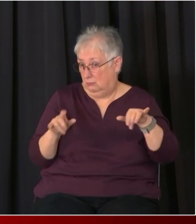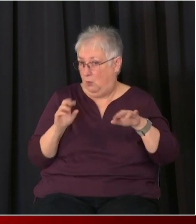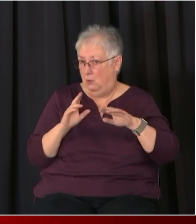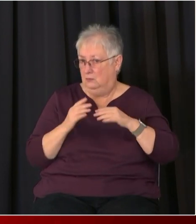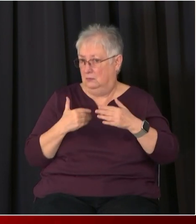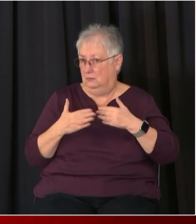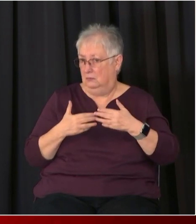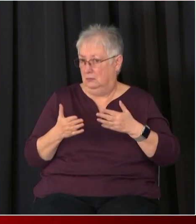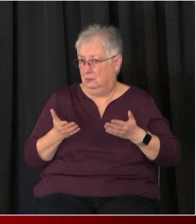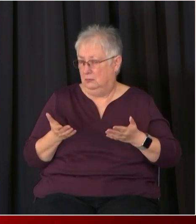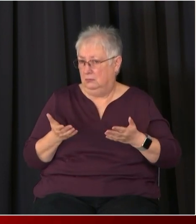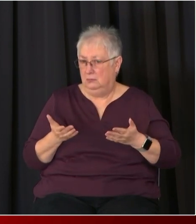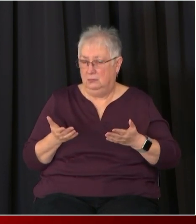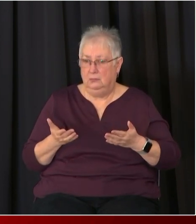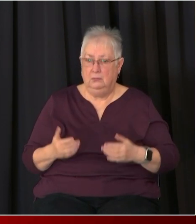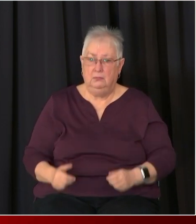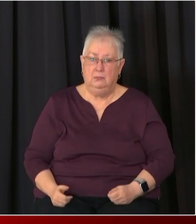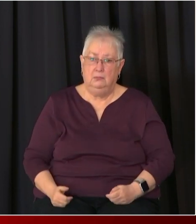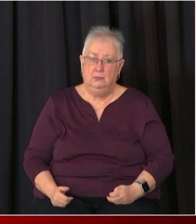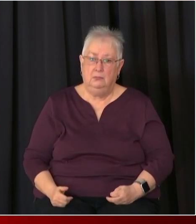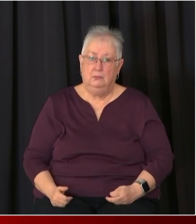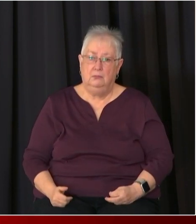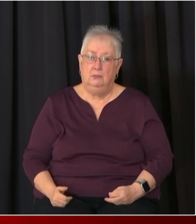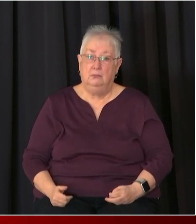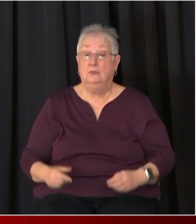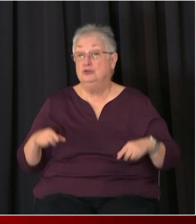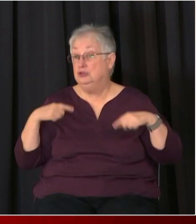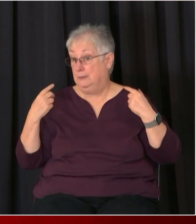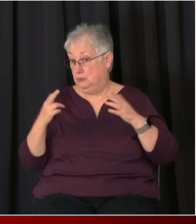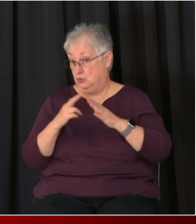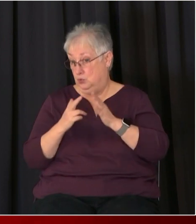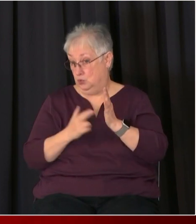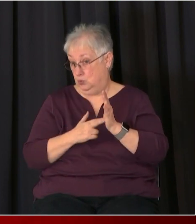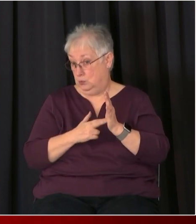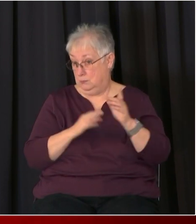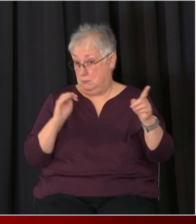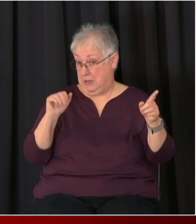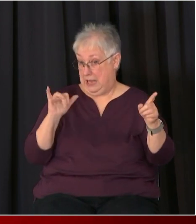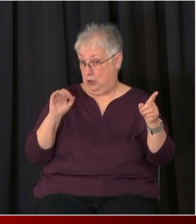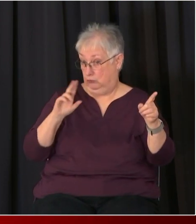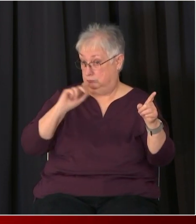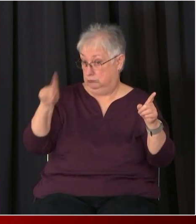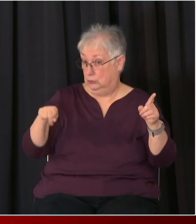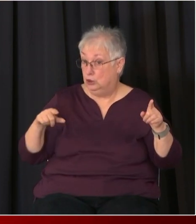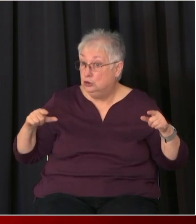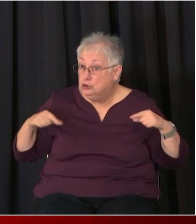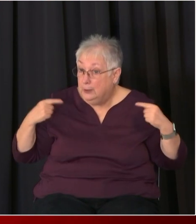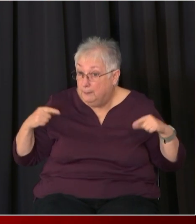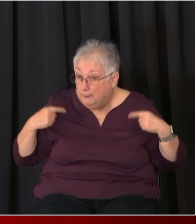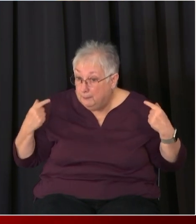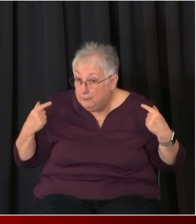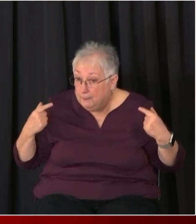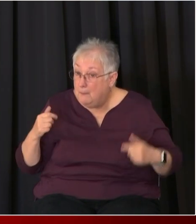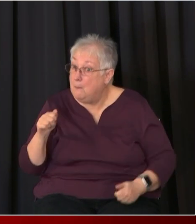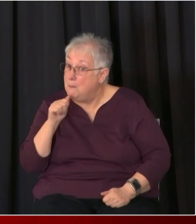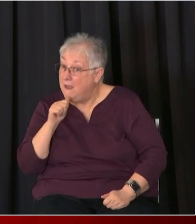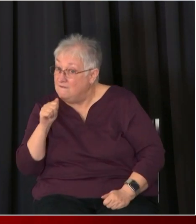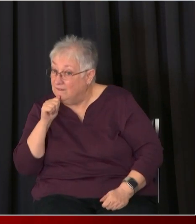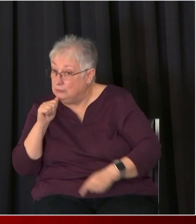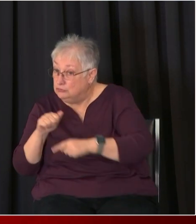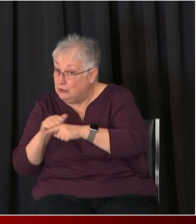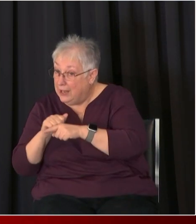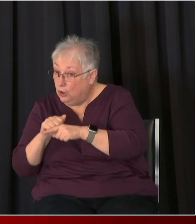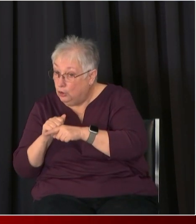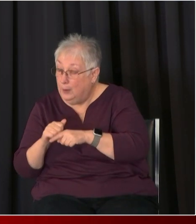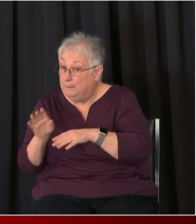it suspends, the mayor's order says that gyms, private trainers, and other businesses and